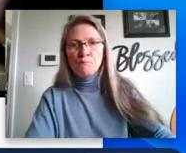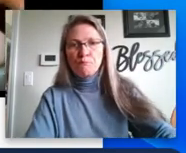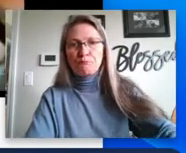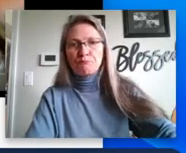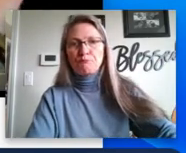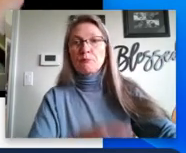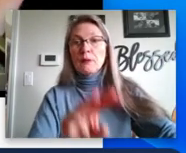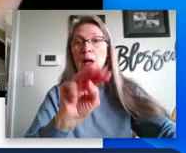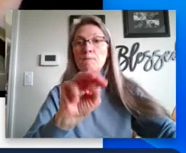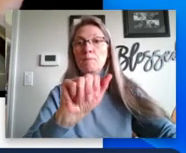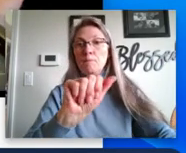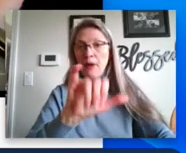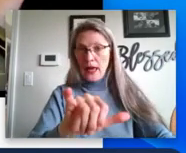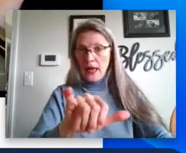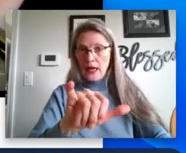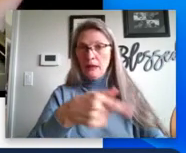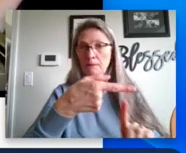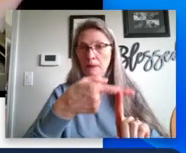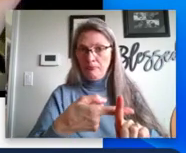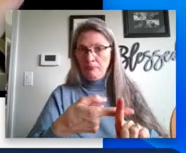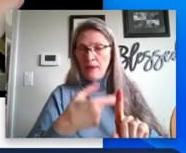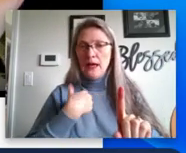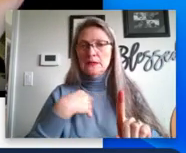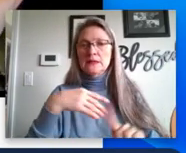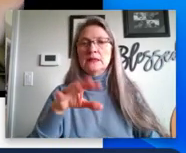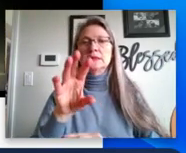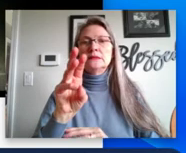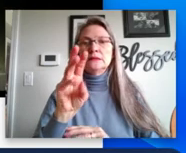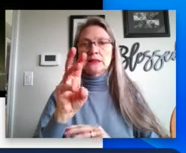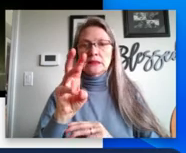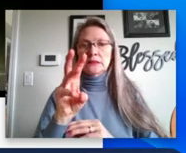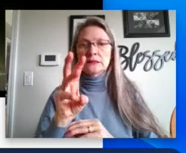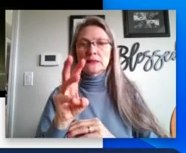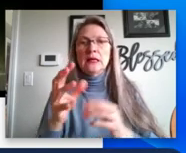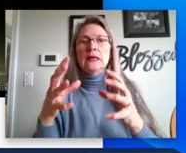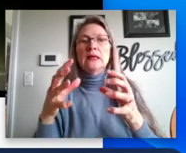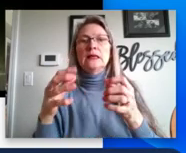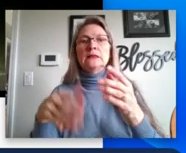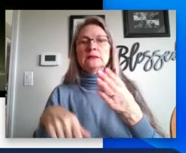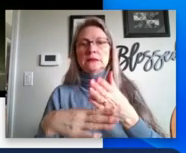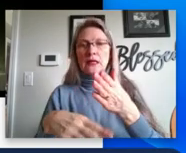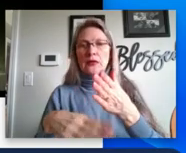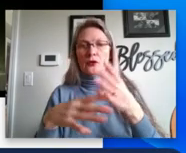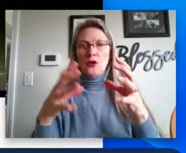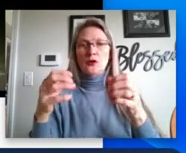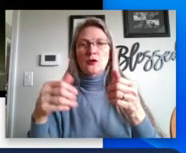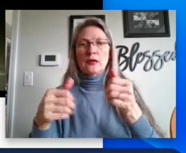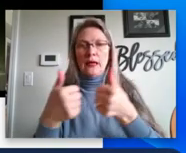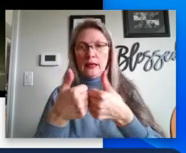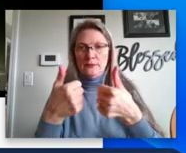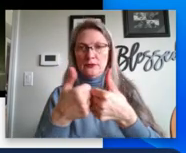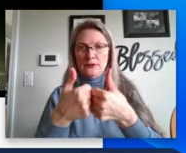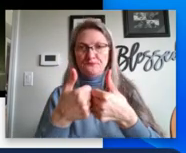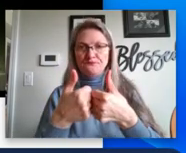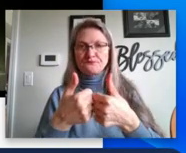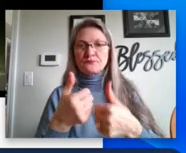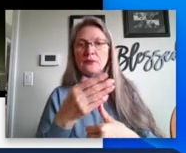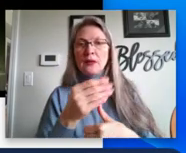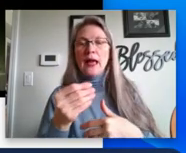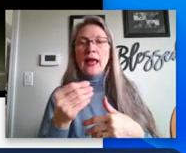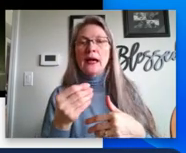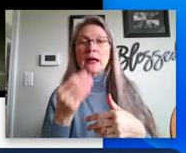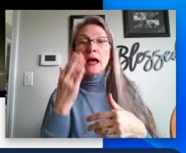May has a total of 6 soccer teams. 1, 2, 3, 4, 5, 6. And I don't